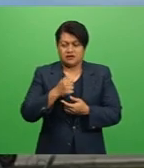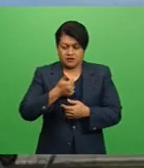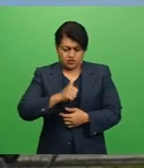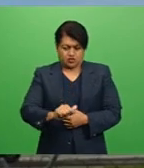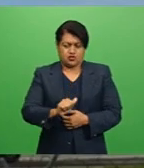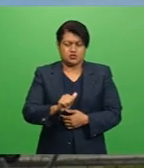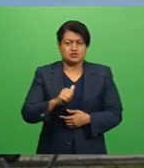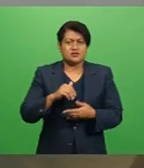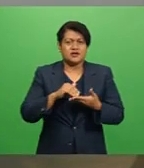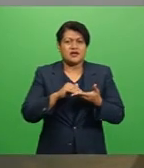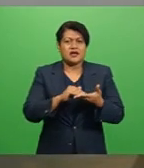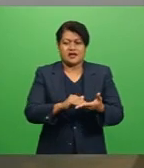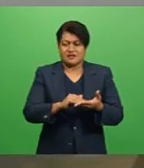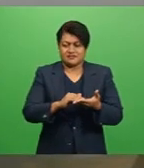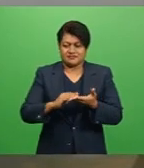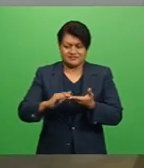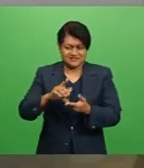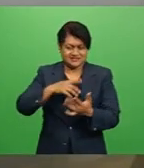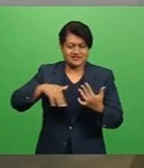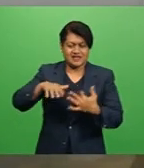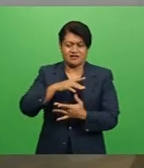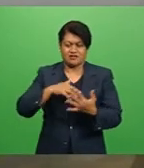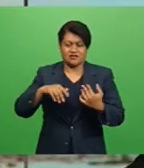the cyclone response.